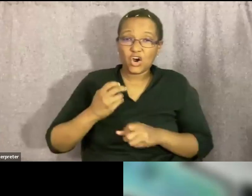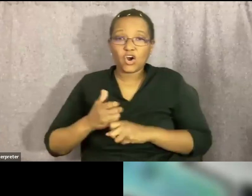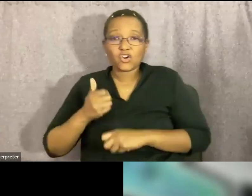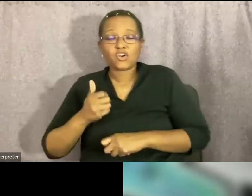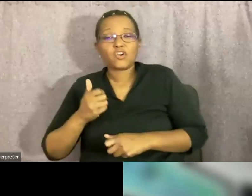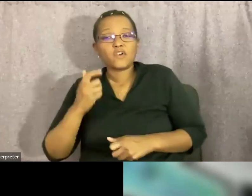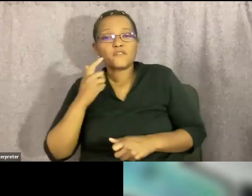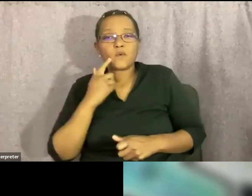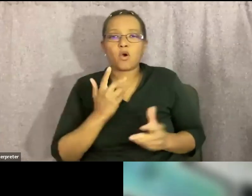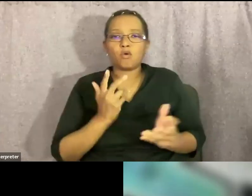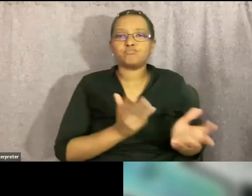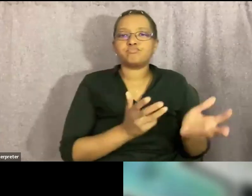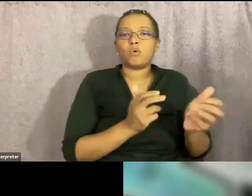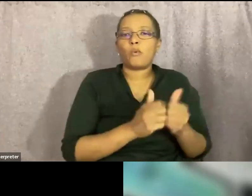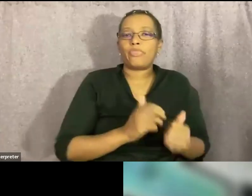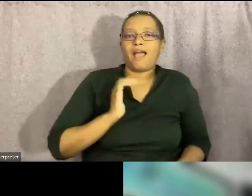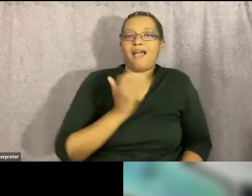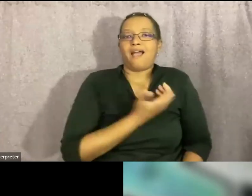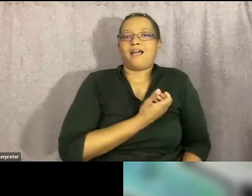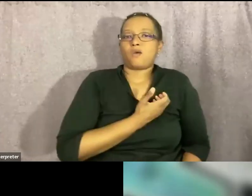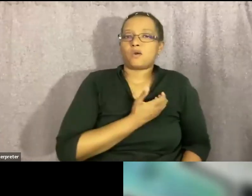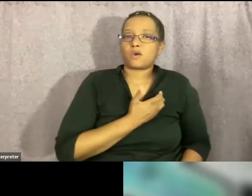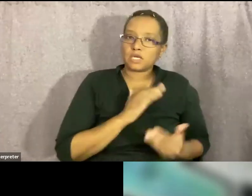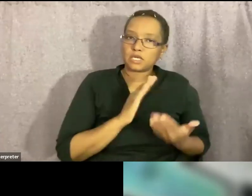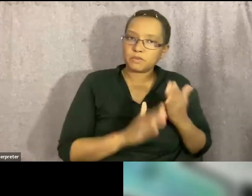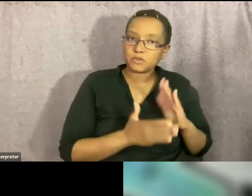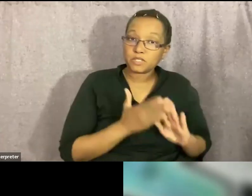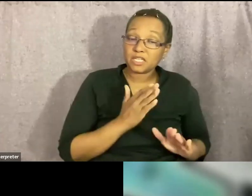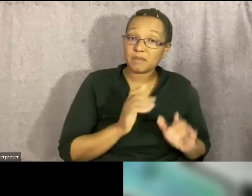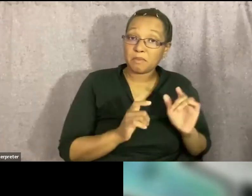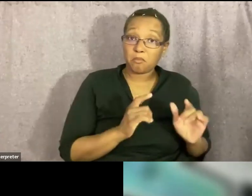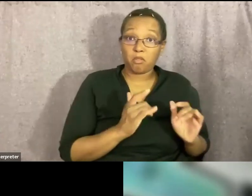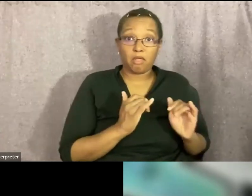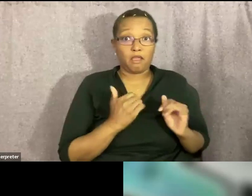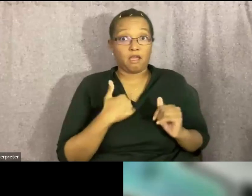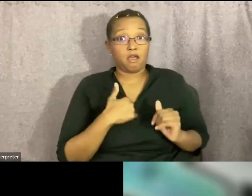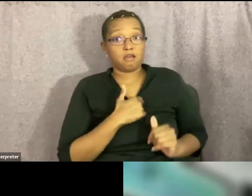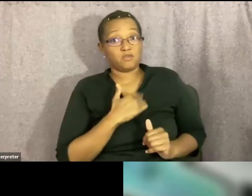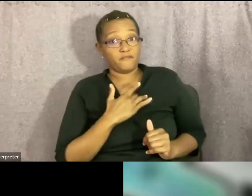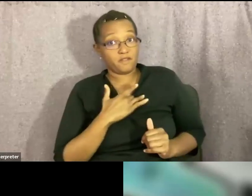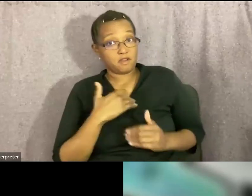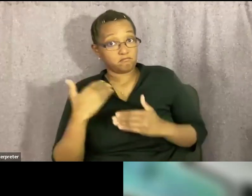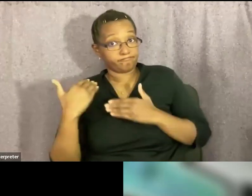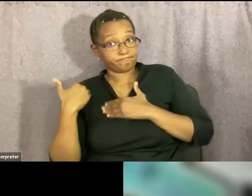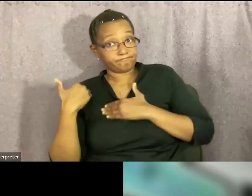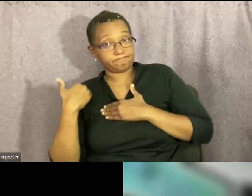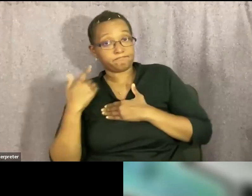identifying a starting list of 40 sources that I'd reach out to collect content from,